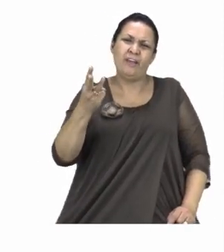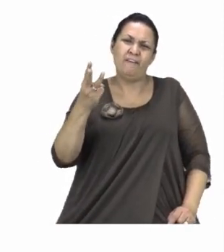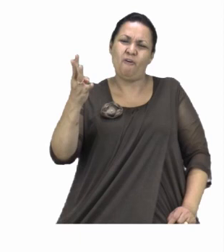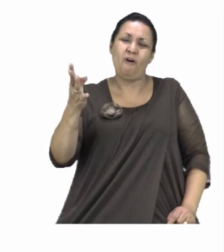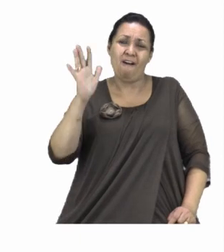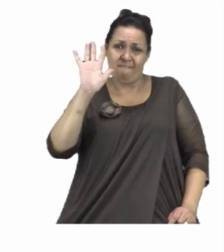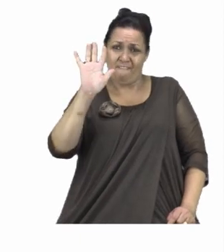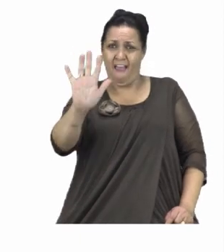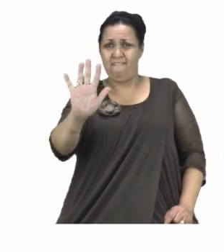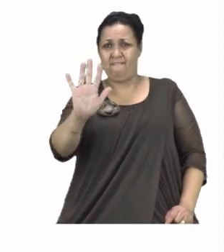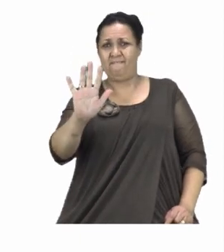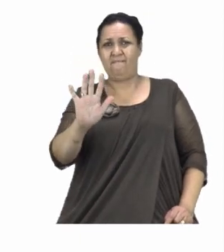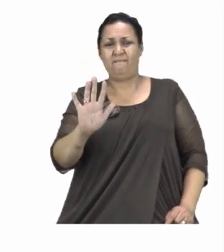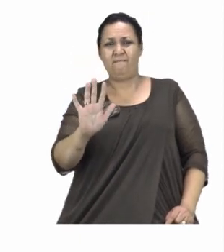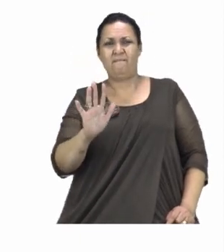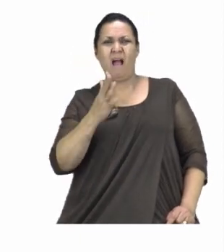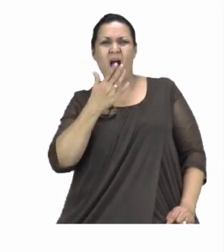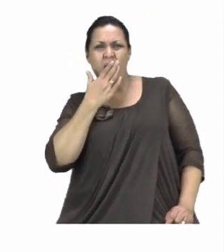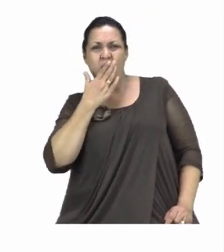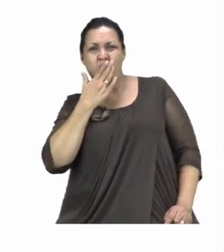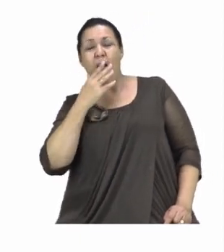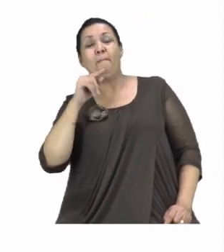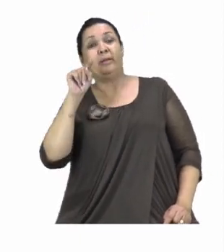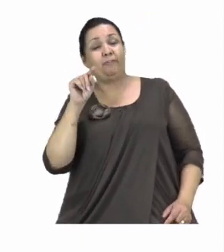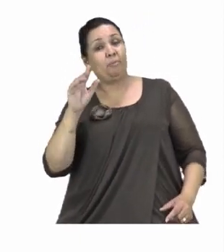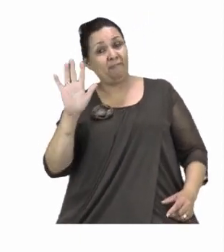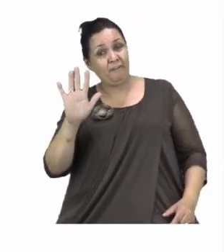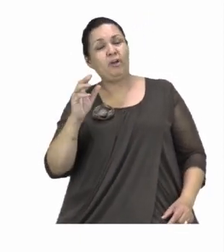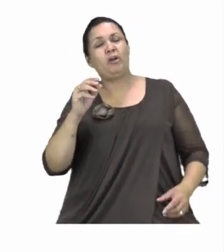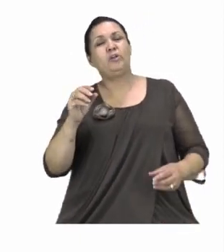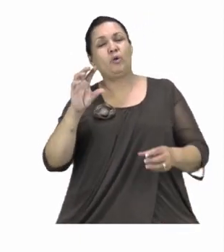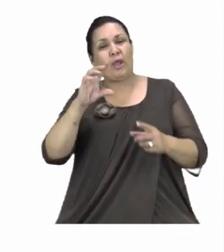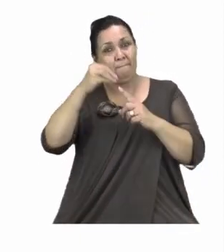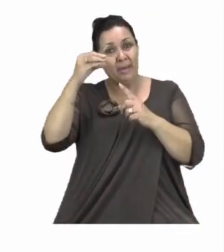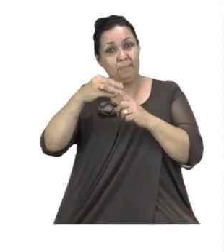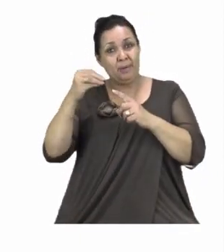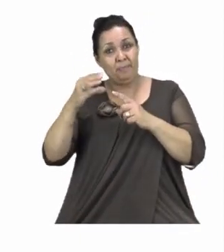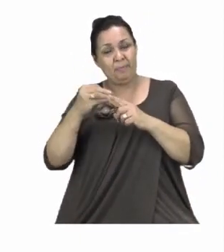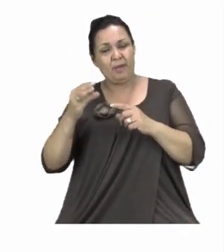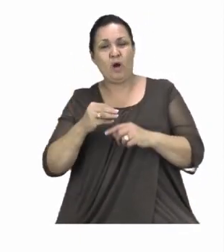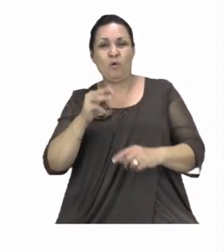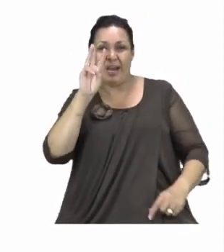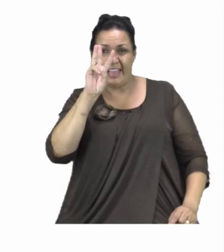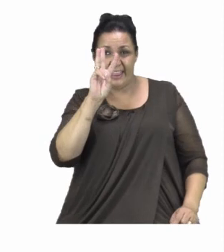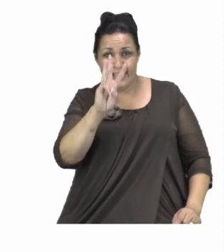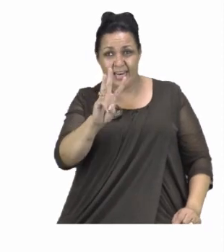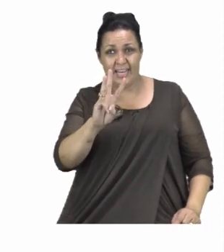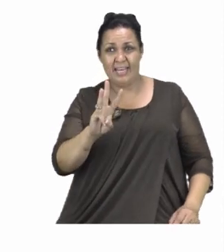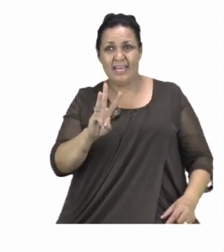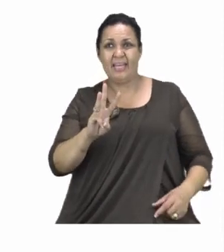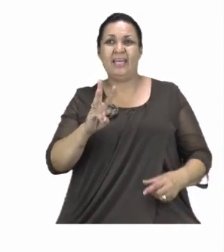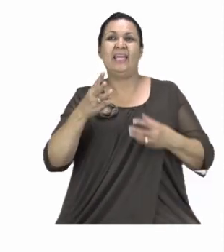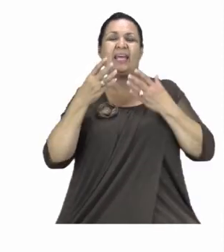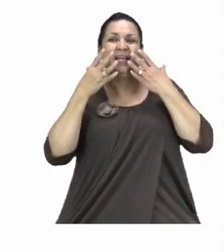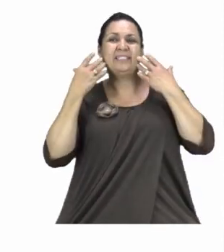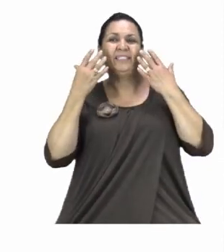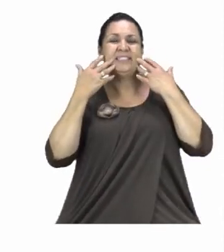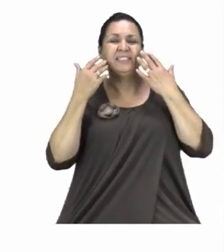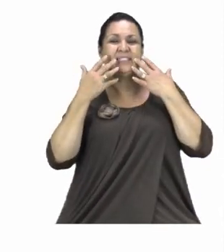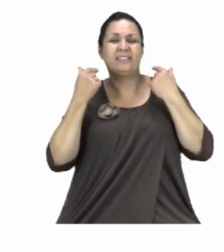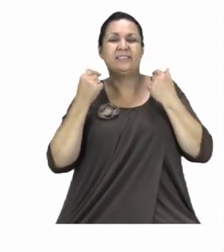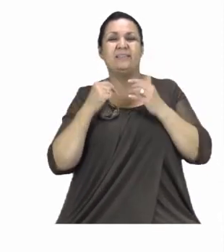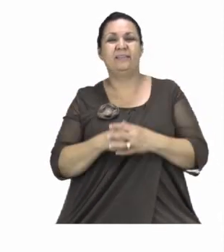Exactly, 3. So you can choose any 3 cats that you can color. And then you are going